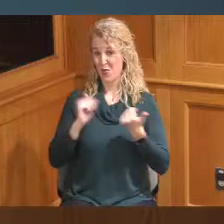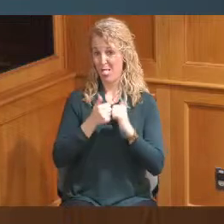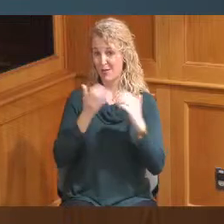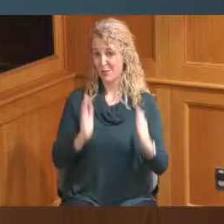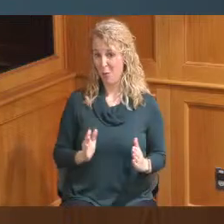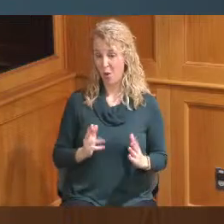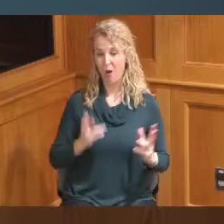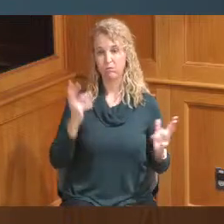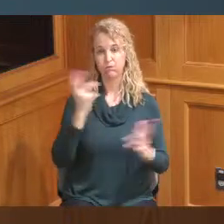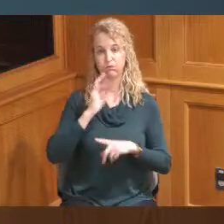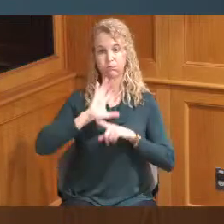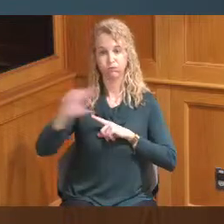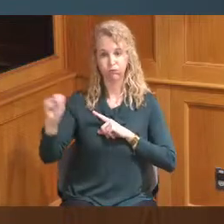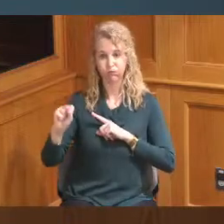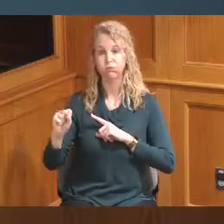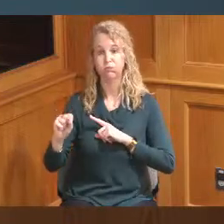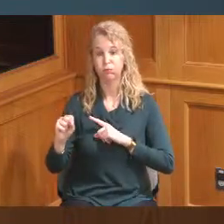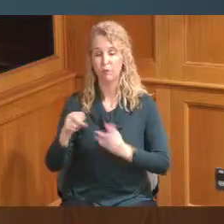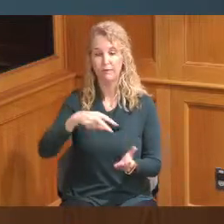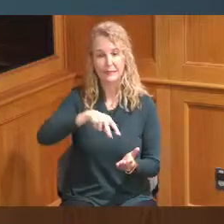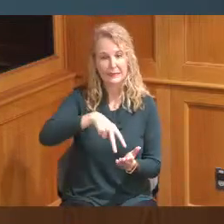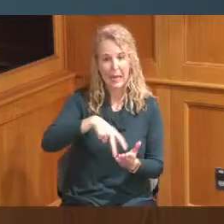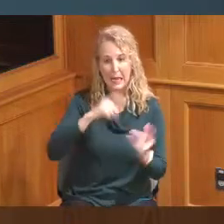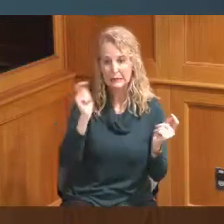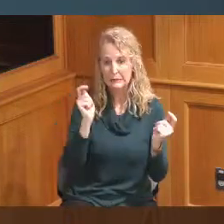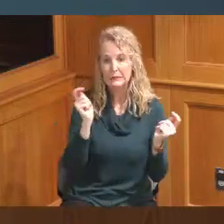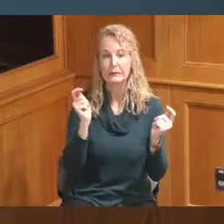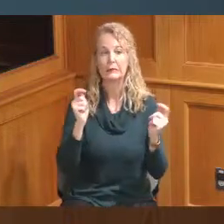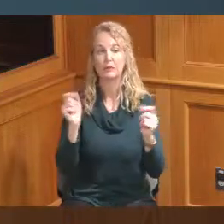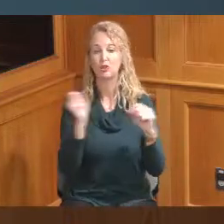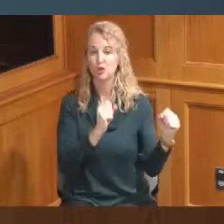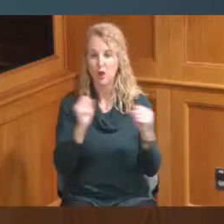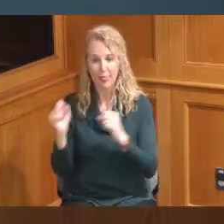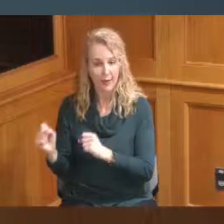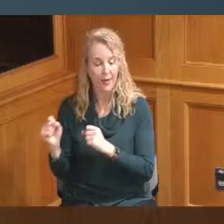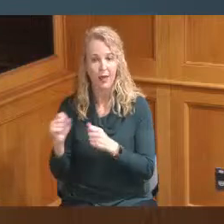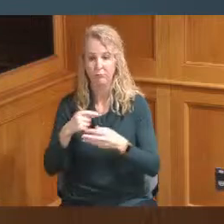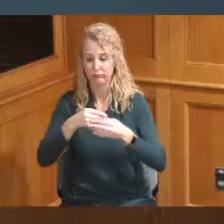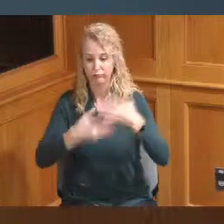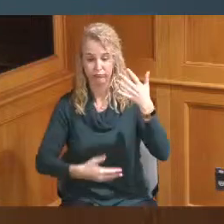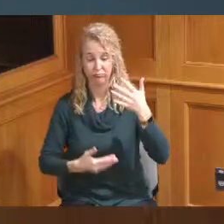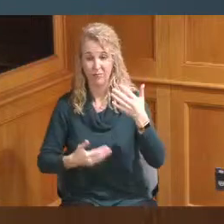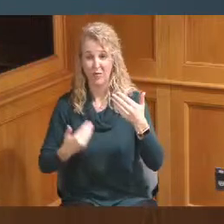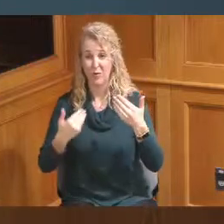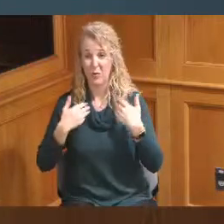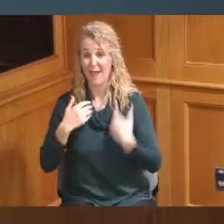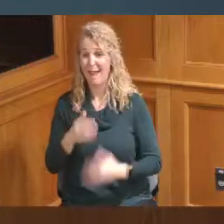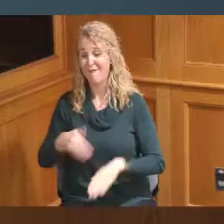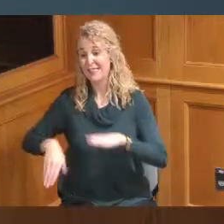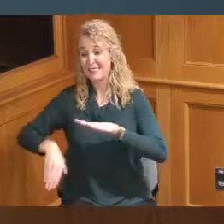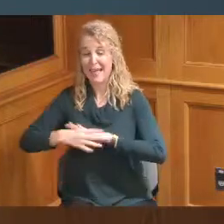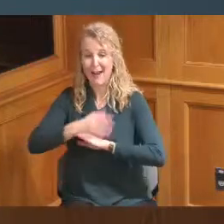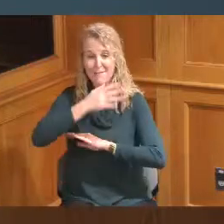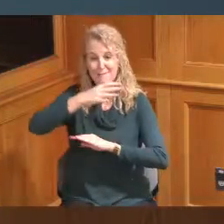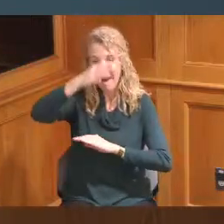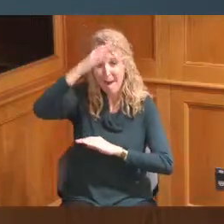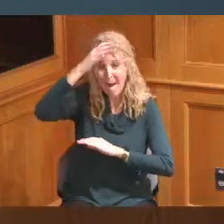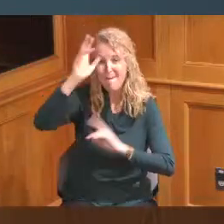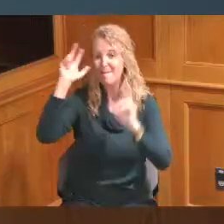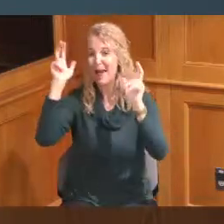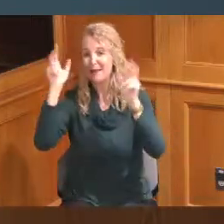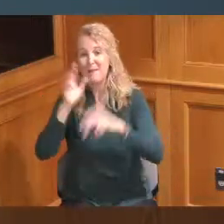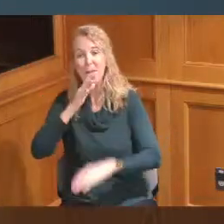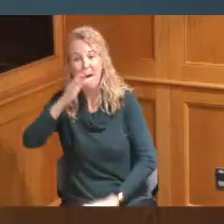of sports and dance competitions, cheerleading competitions, and we've got parents, soccer moms and dads, and